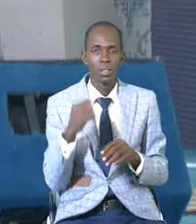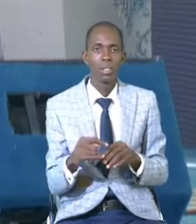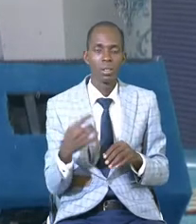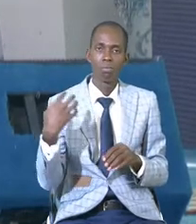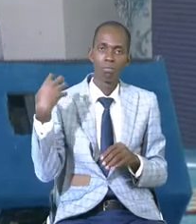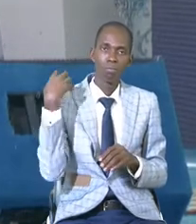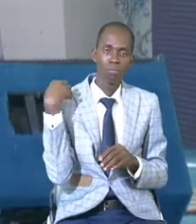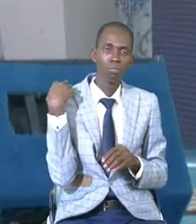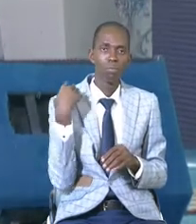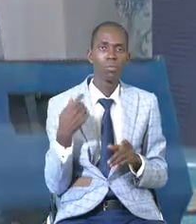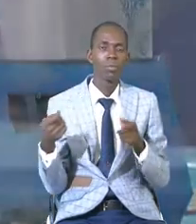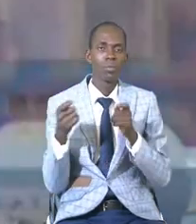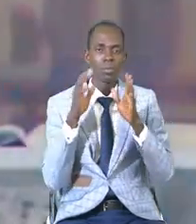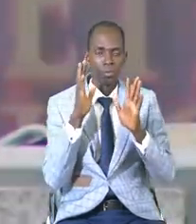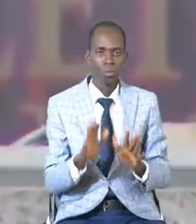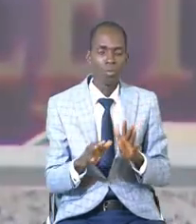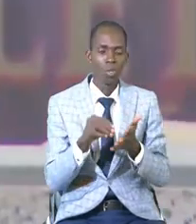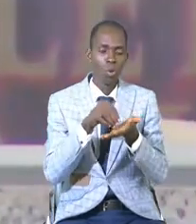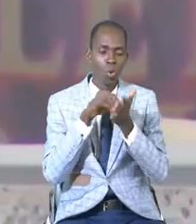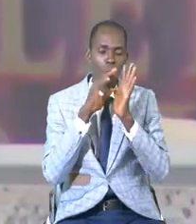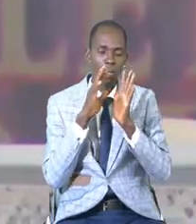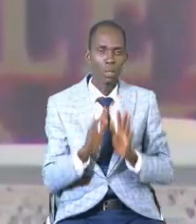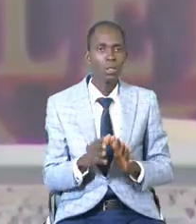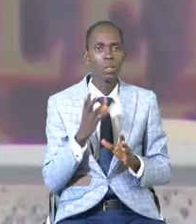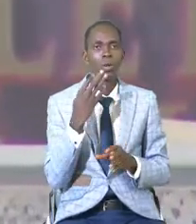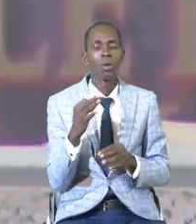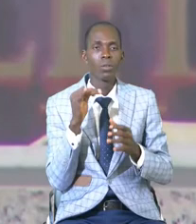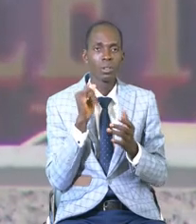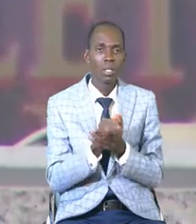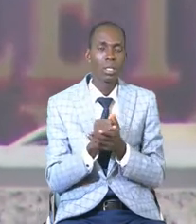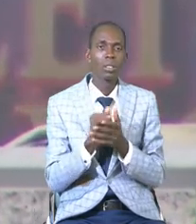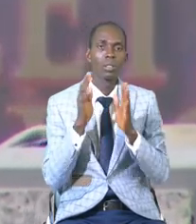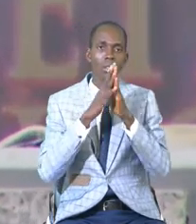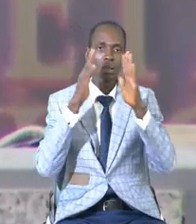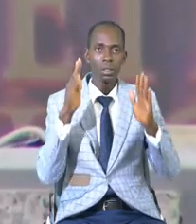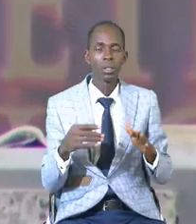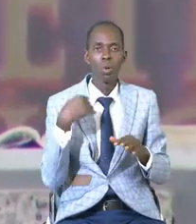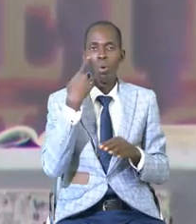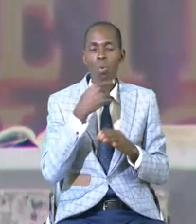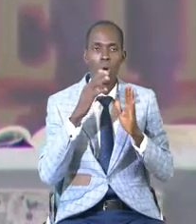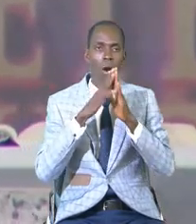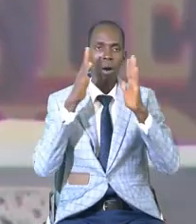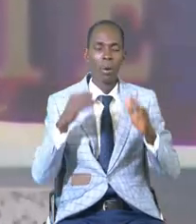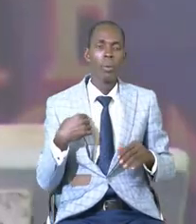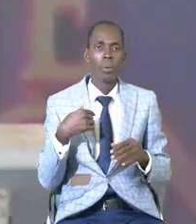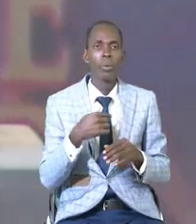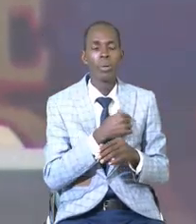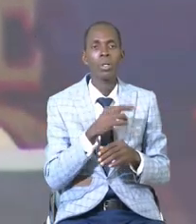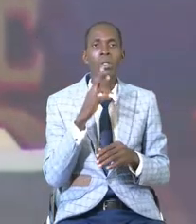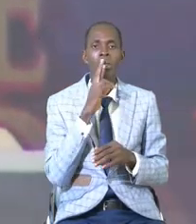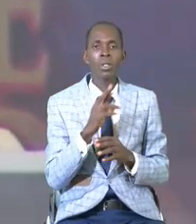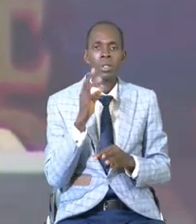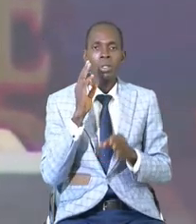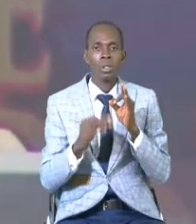the landlord over that temple whose house we are. If we